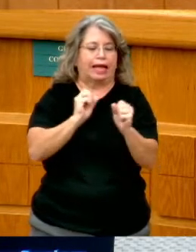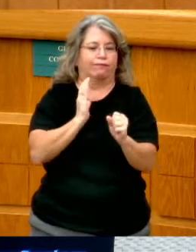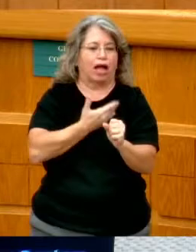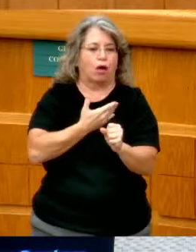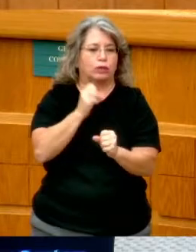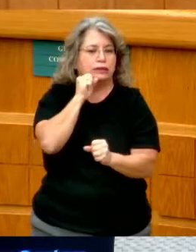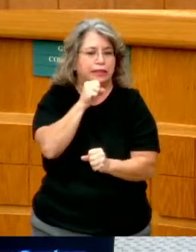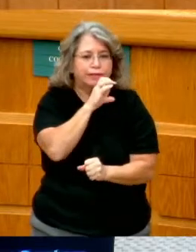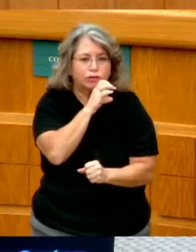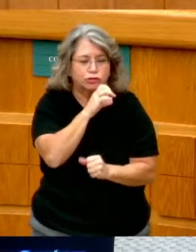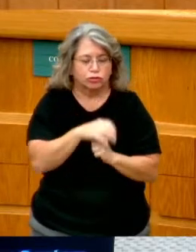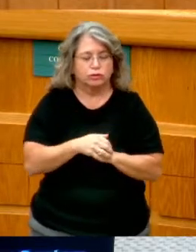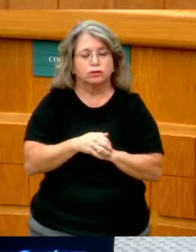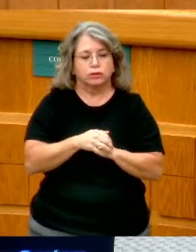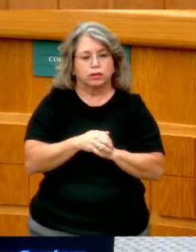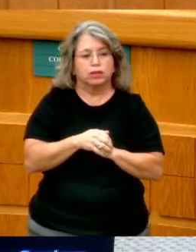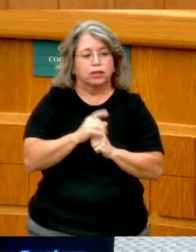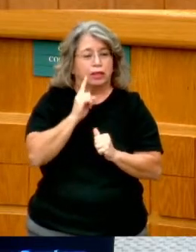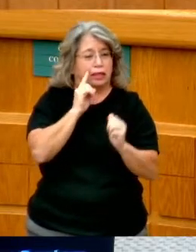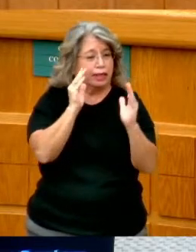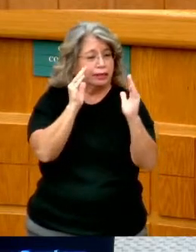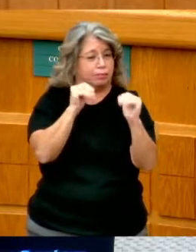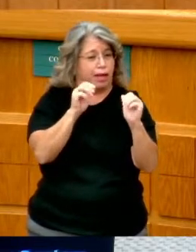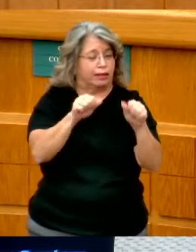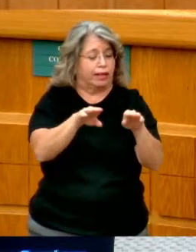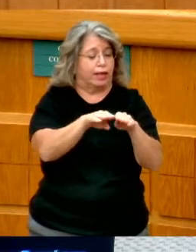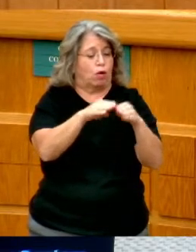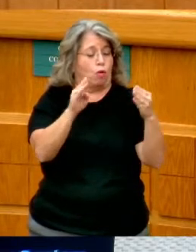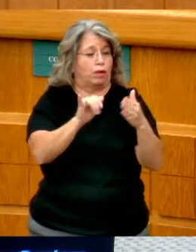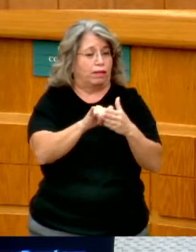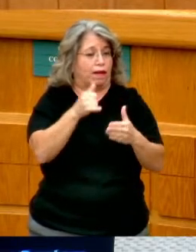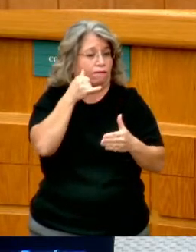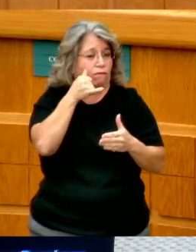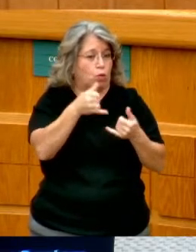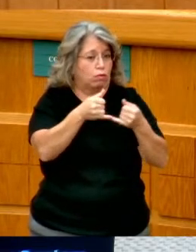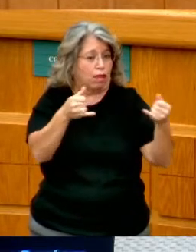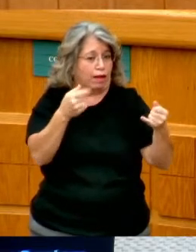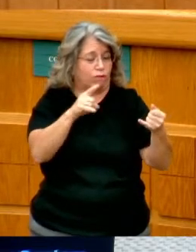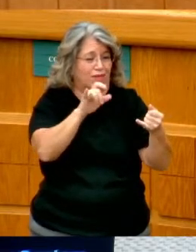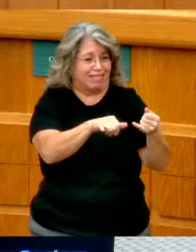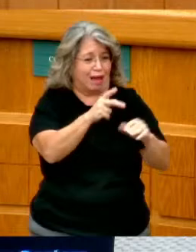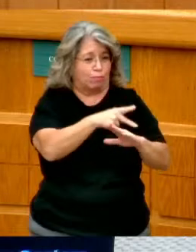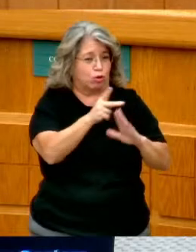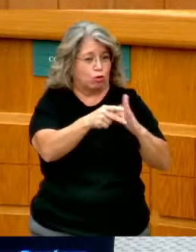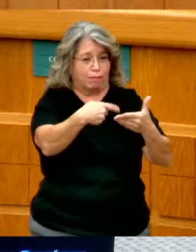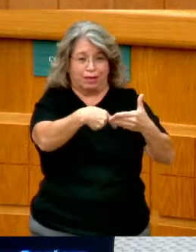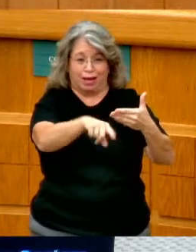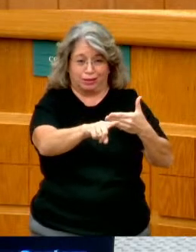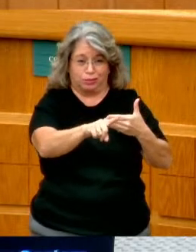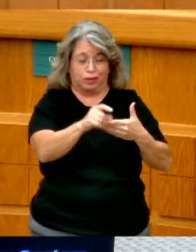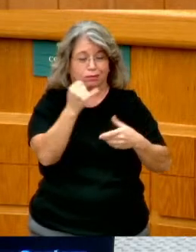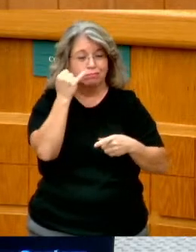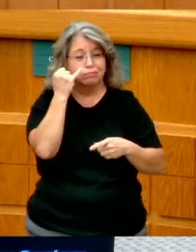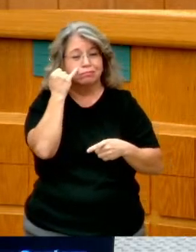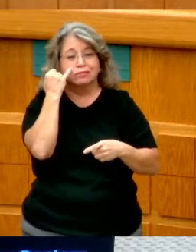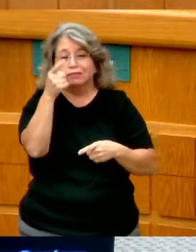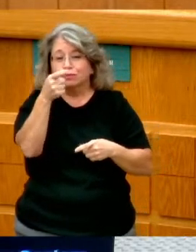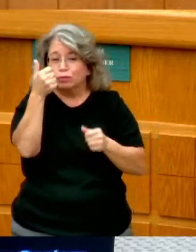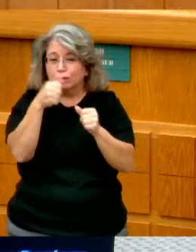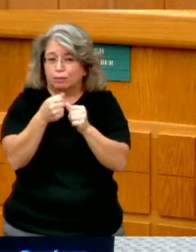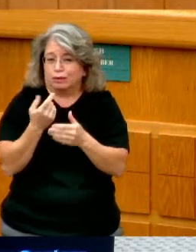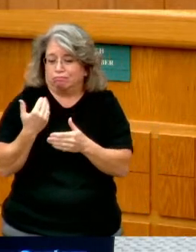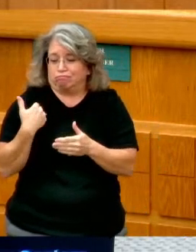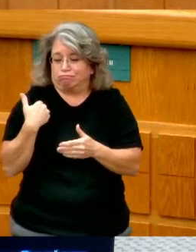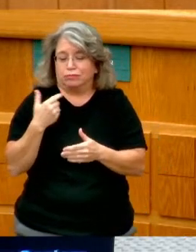anticipate opening the phone line for this program next week. So if you recall, we said the